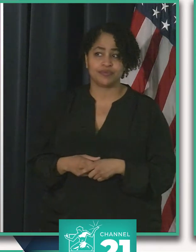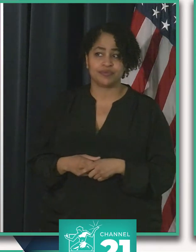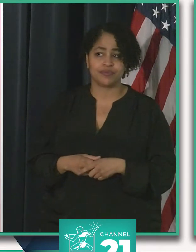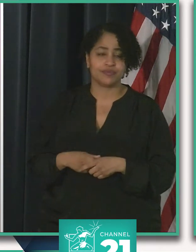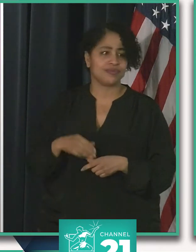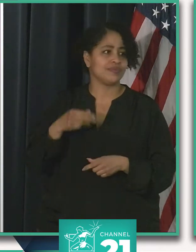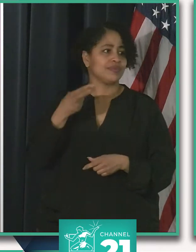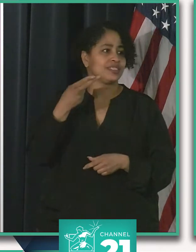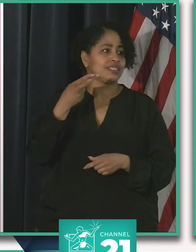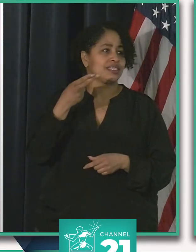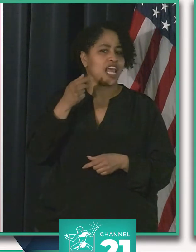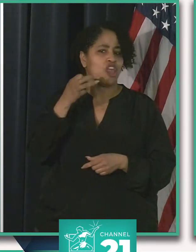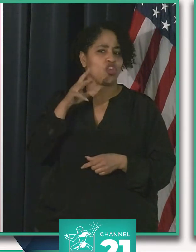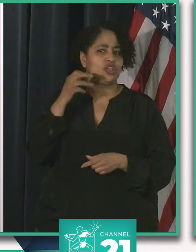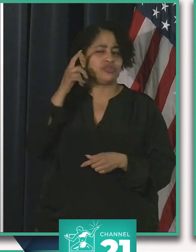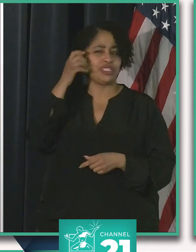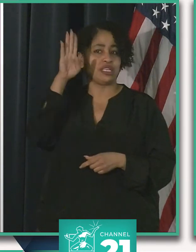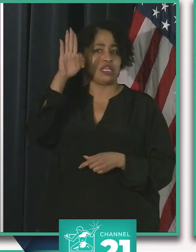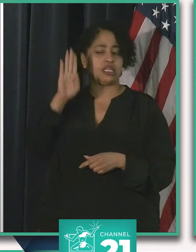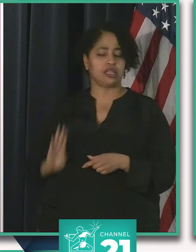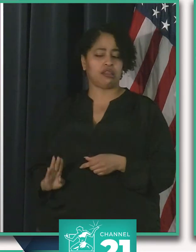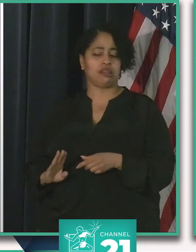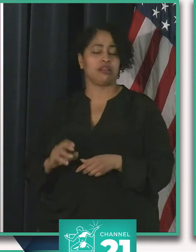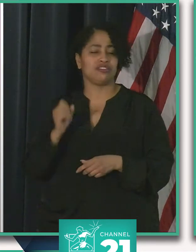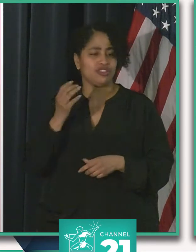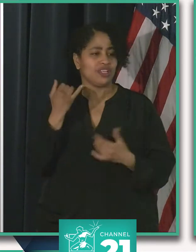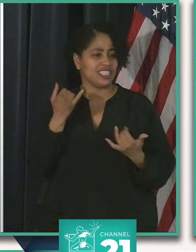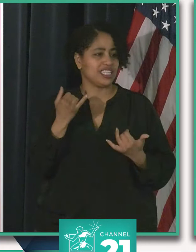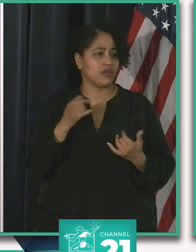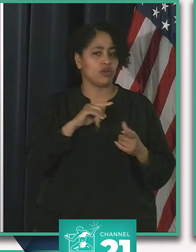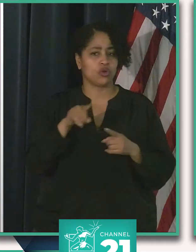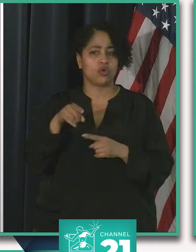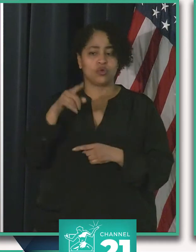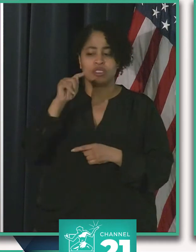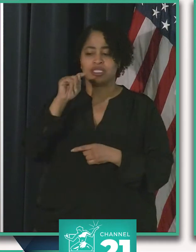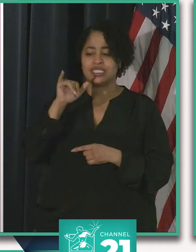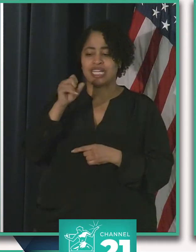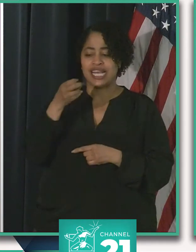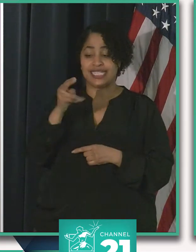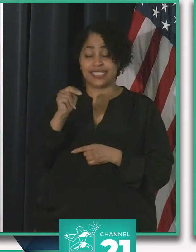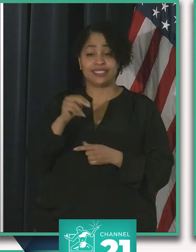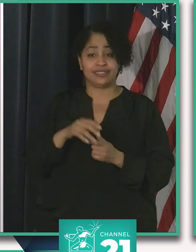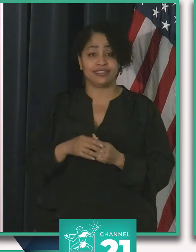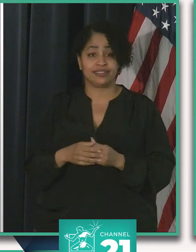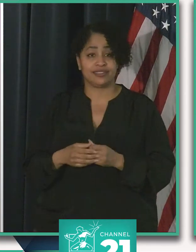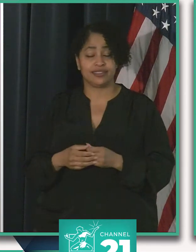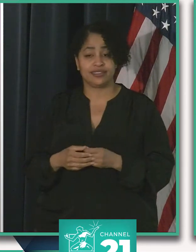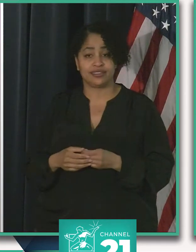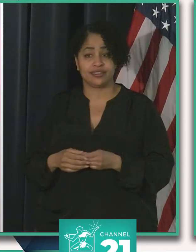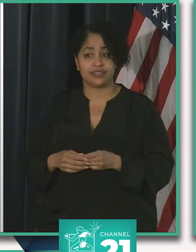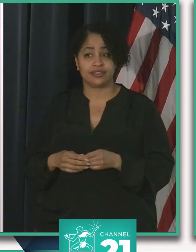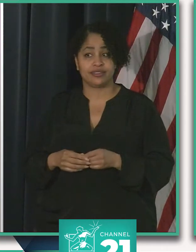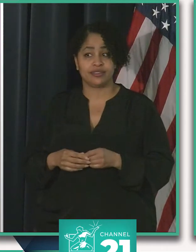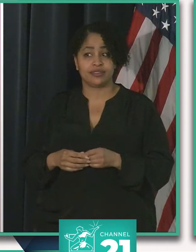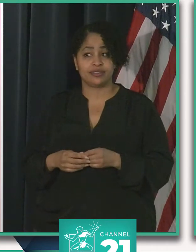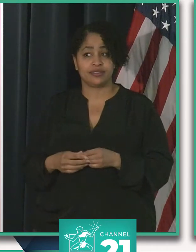Heather just lowered her hand, so we'll okay. Go next to Tyson. Tyson.